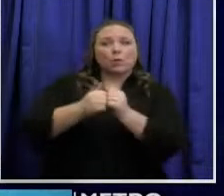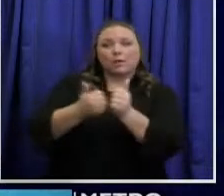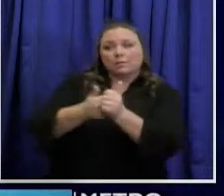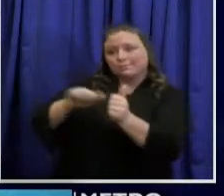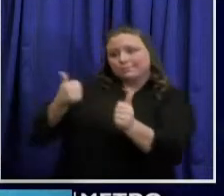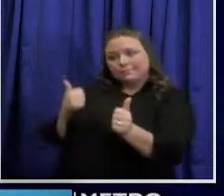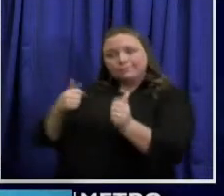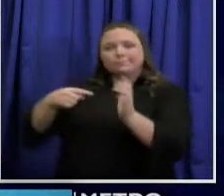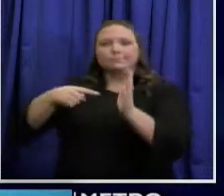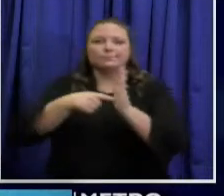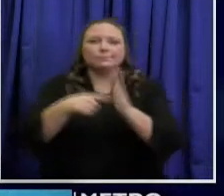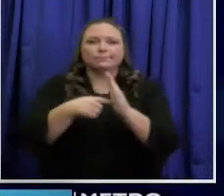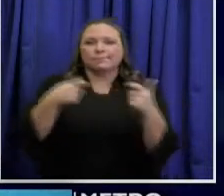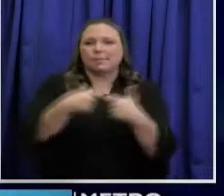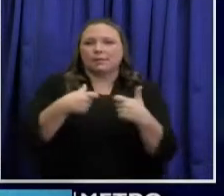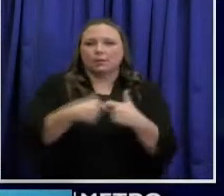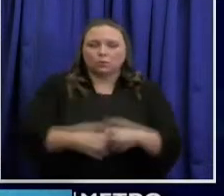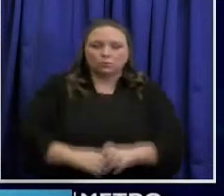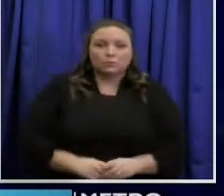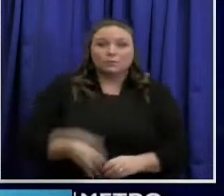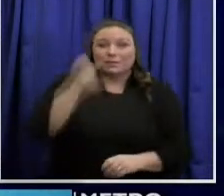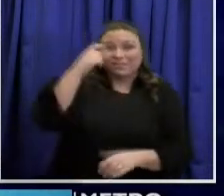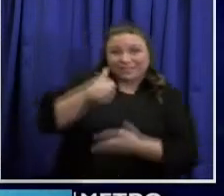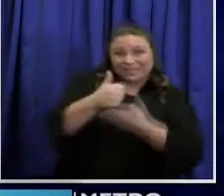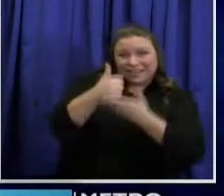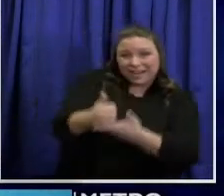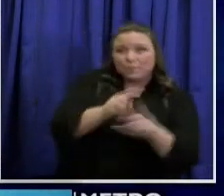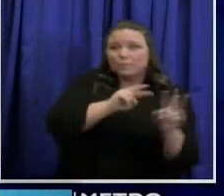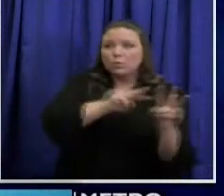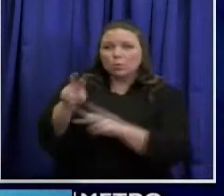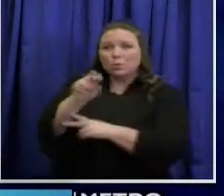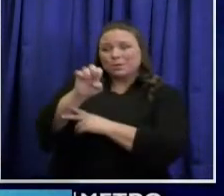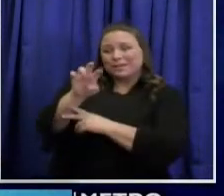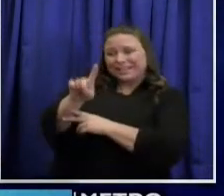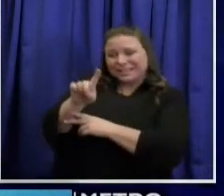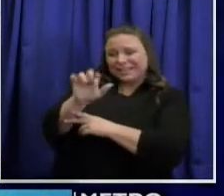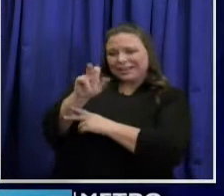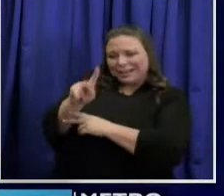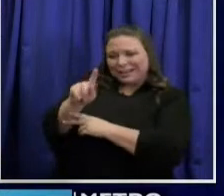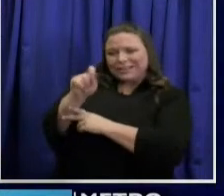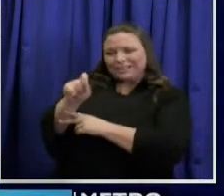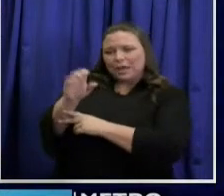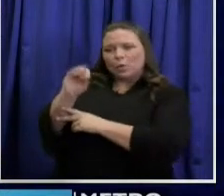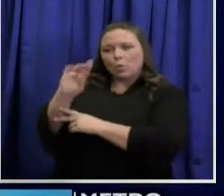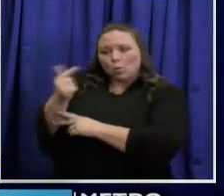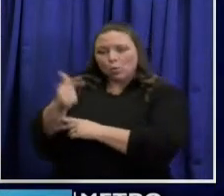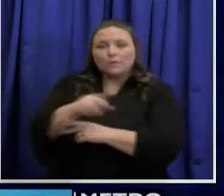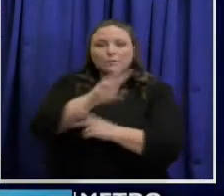bills. If you need assistance, you can visit needlink.org,